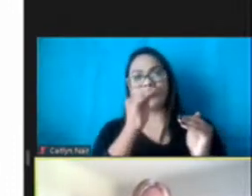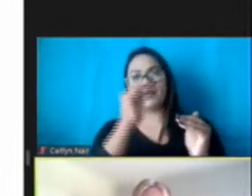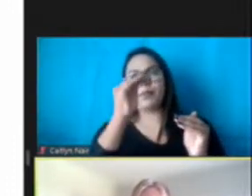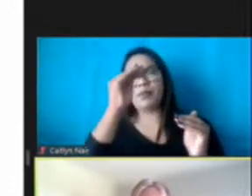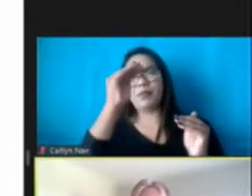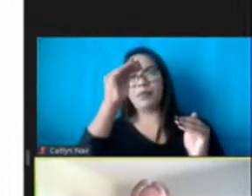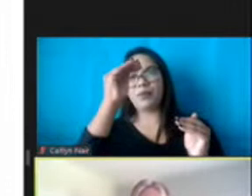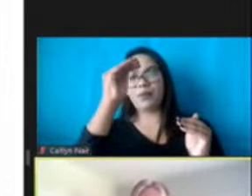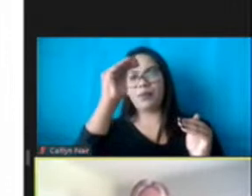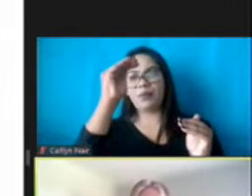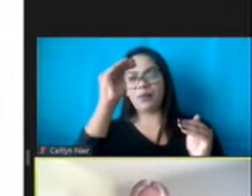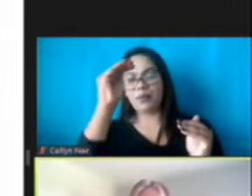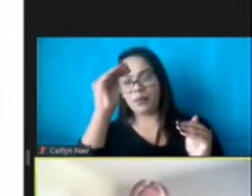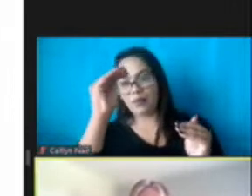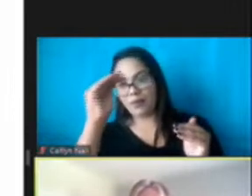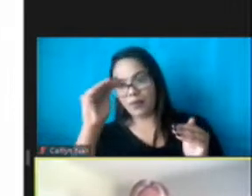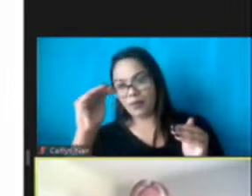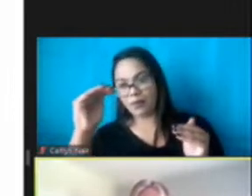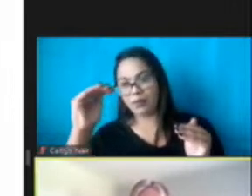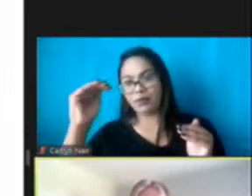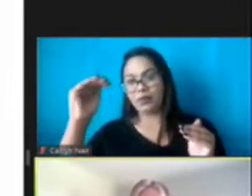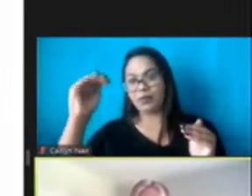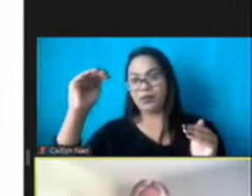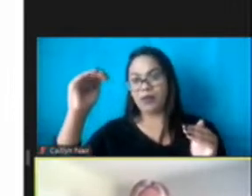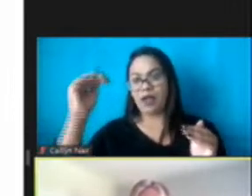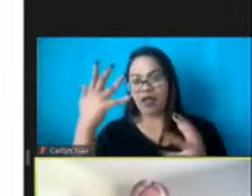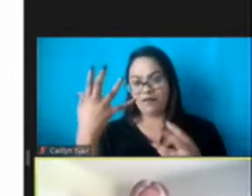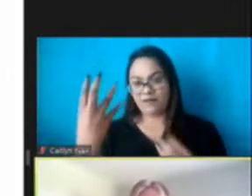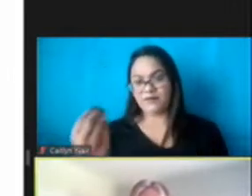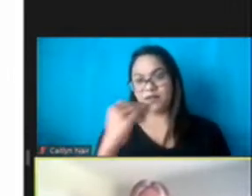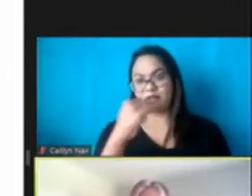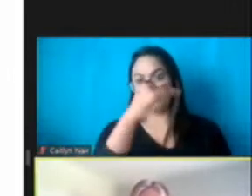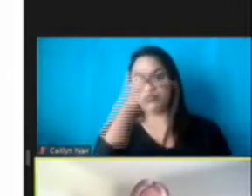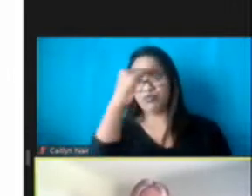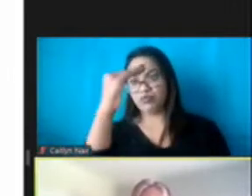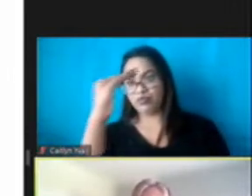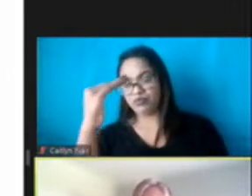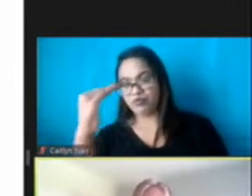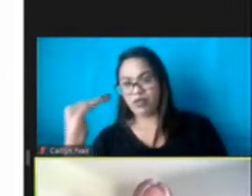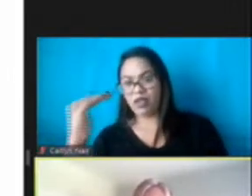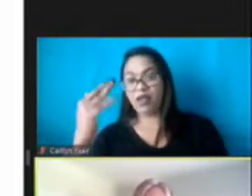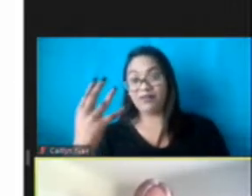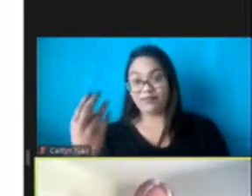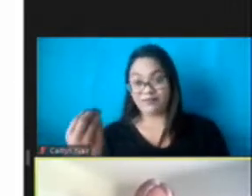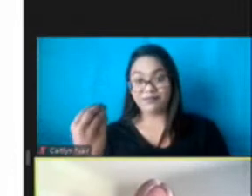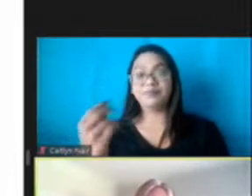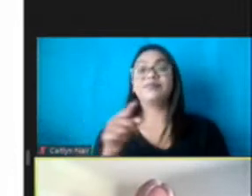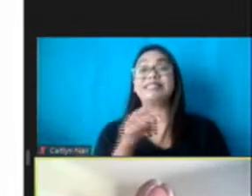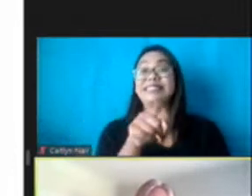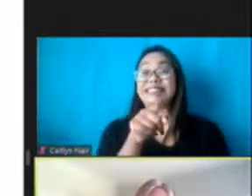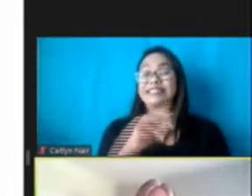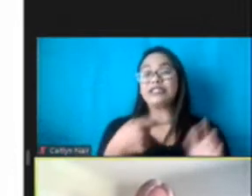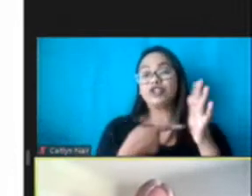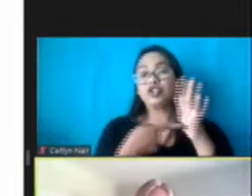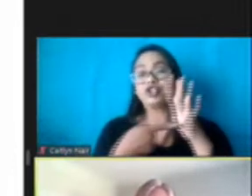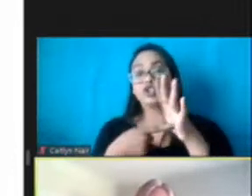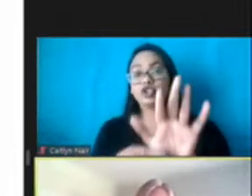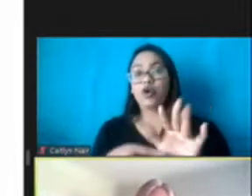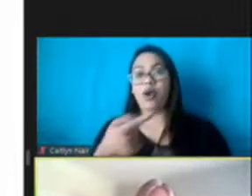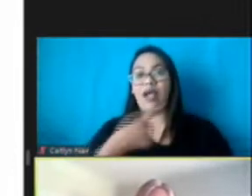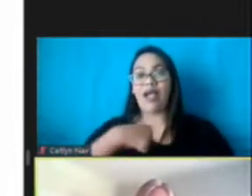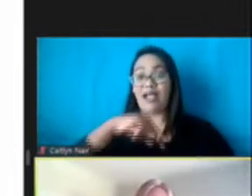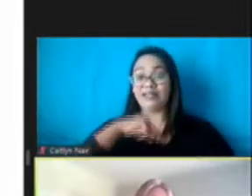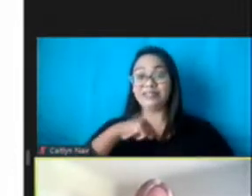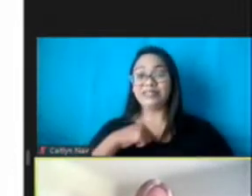leveled off. And now we are starting to see a decrease in the percent positivity. And this has proven to be quite a good metric in